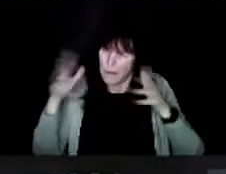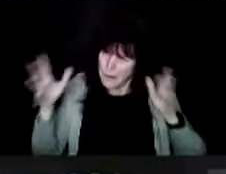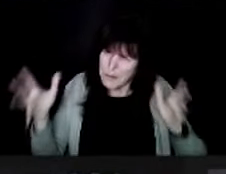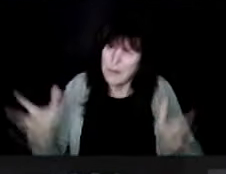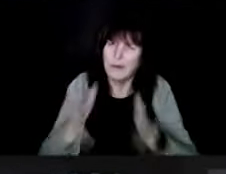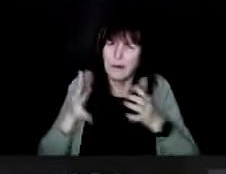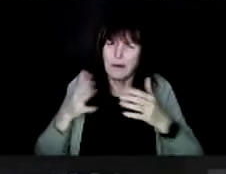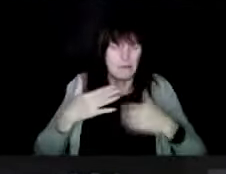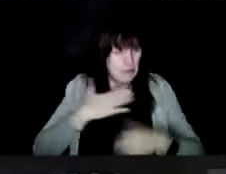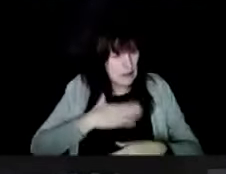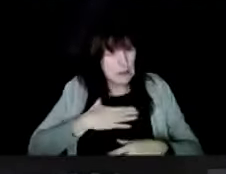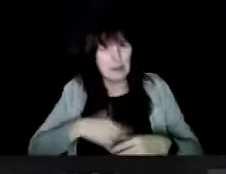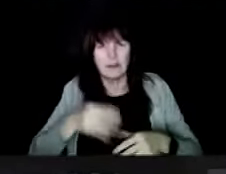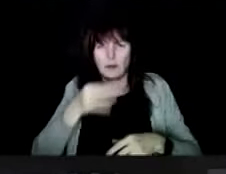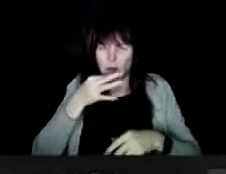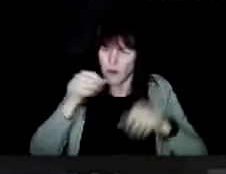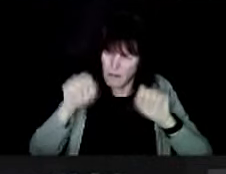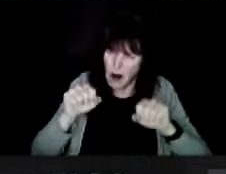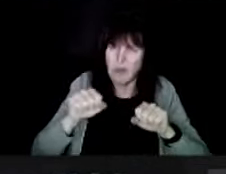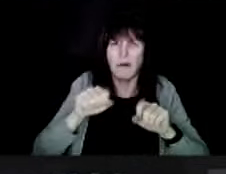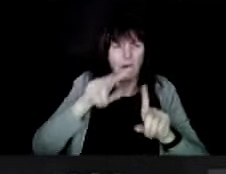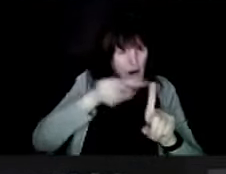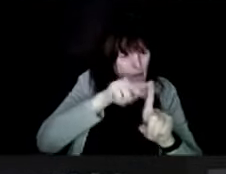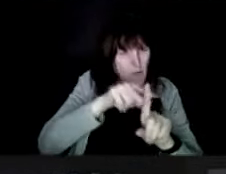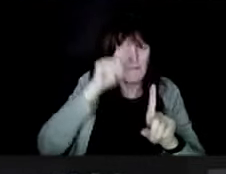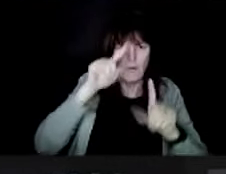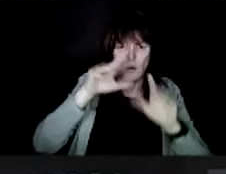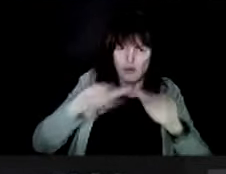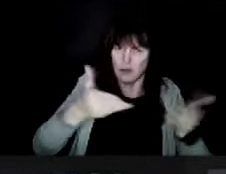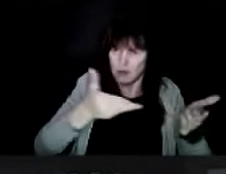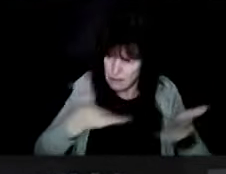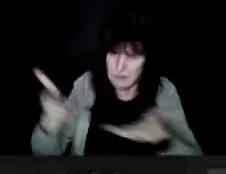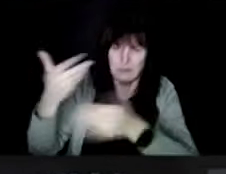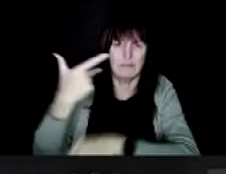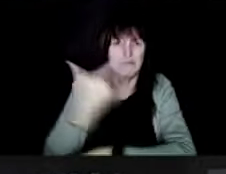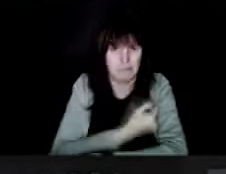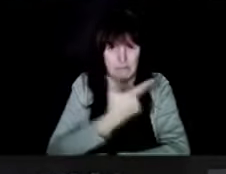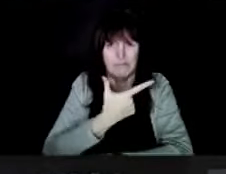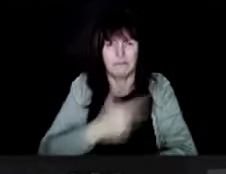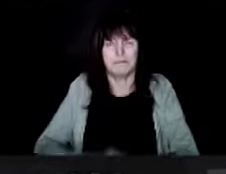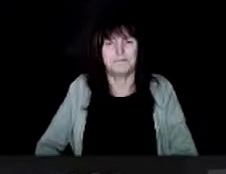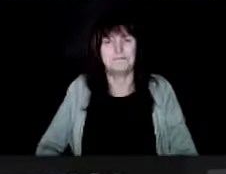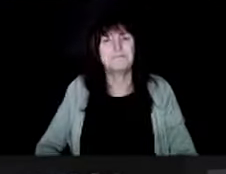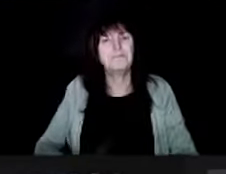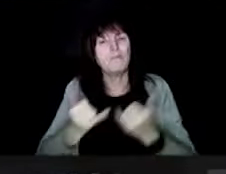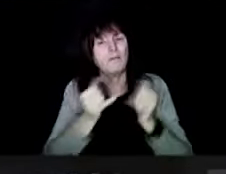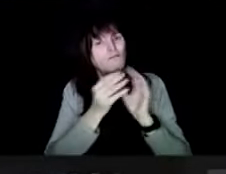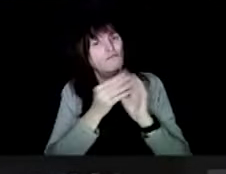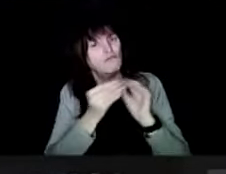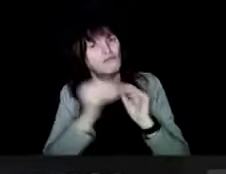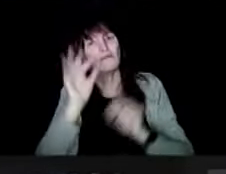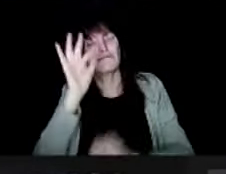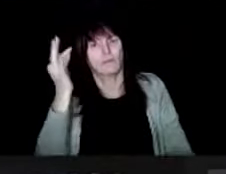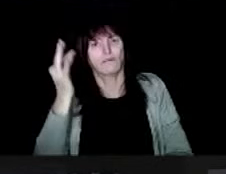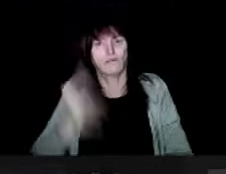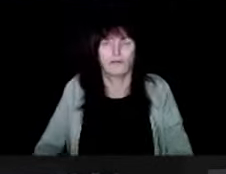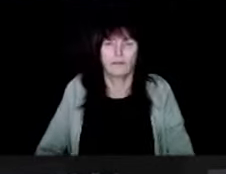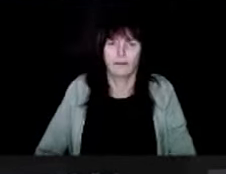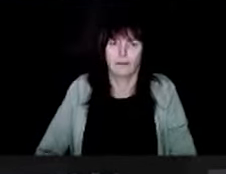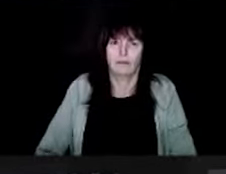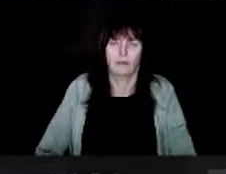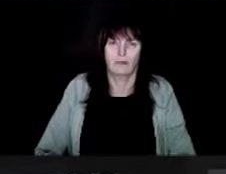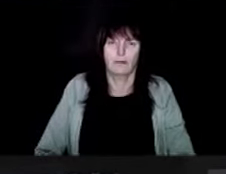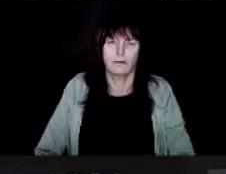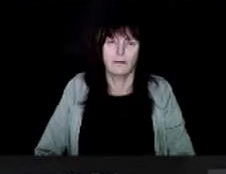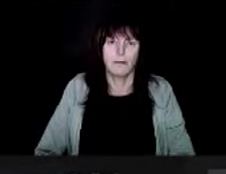de 5 à 11 ans se fassent vacciner dès que possible. It's also important to remember that our youngest Ontarians,